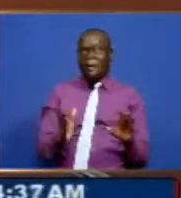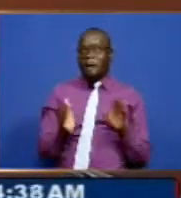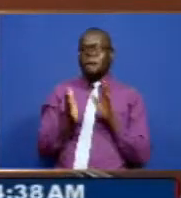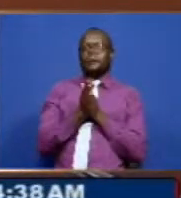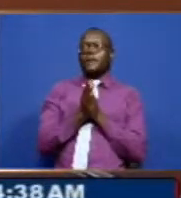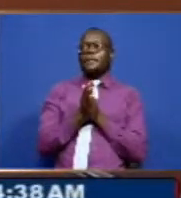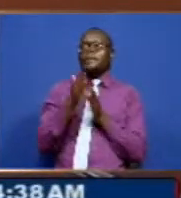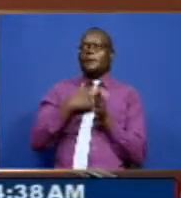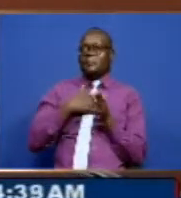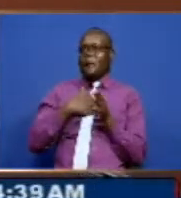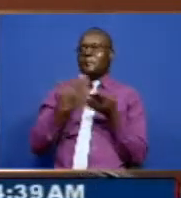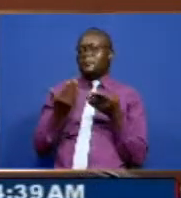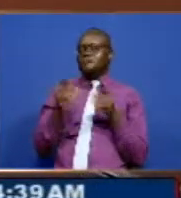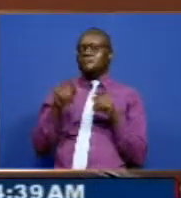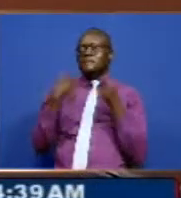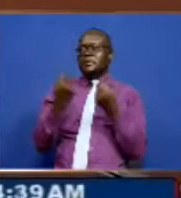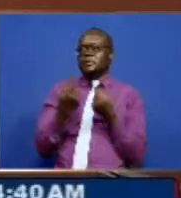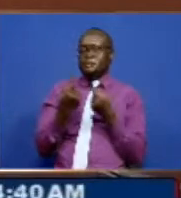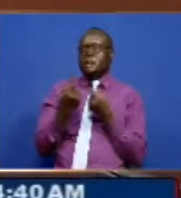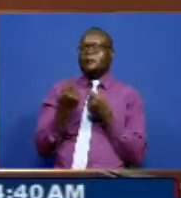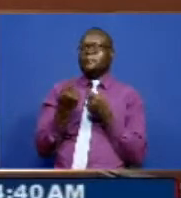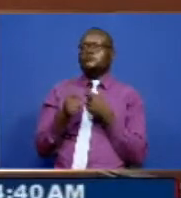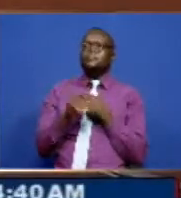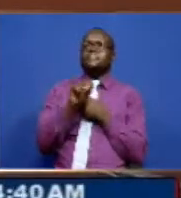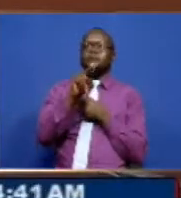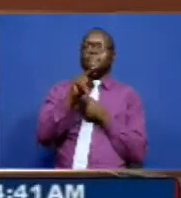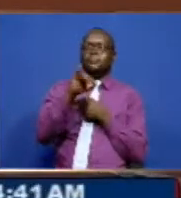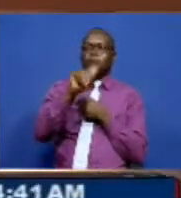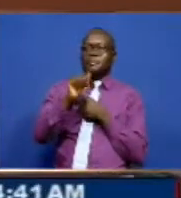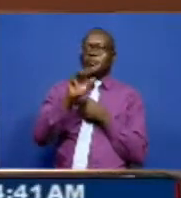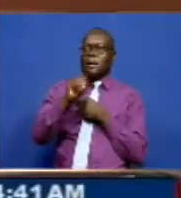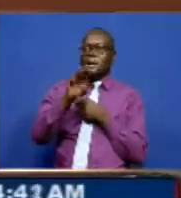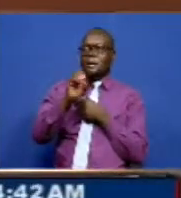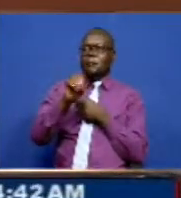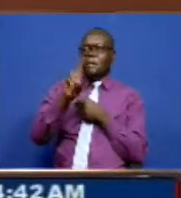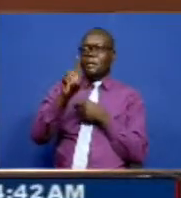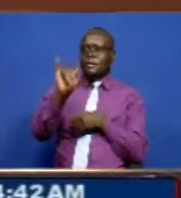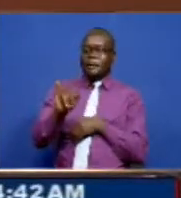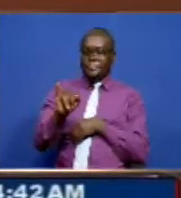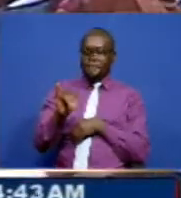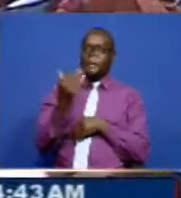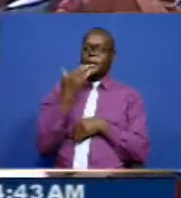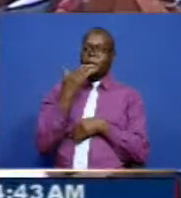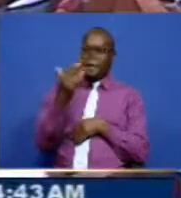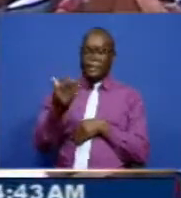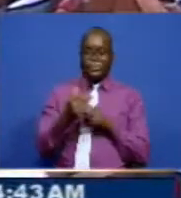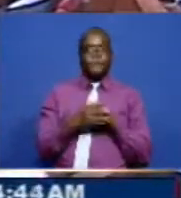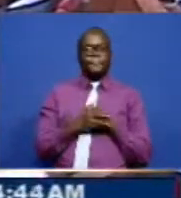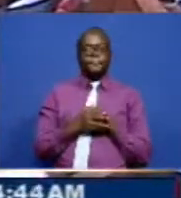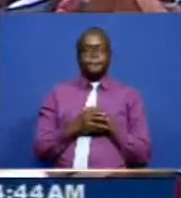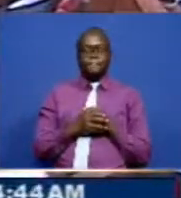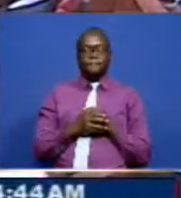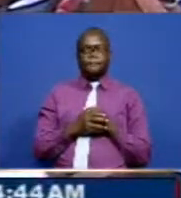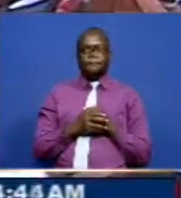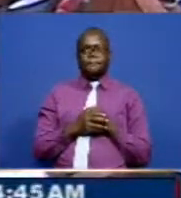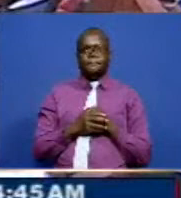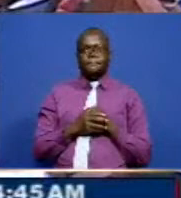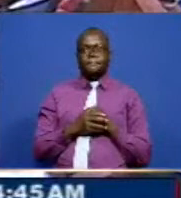my senior learned friend, Mr. Nyamondi, in defense. Thank you. We appreciate to be before